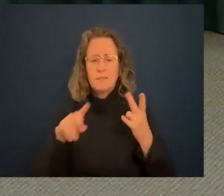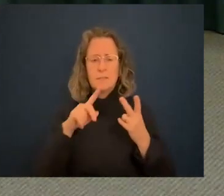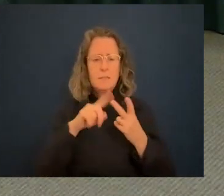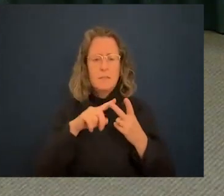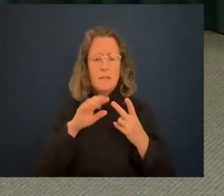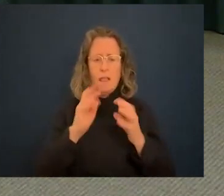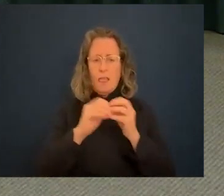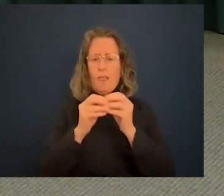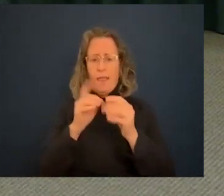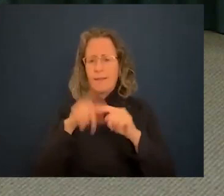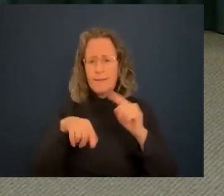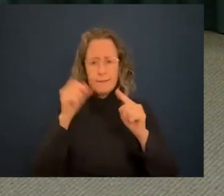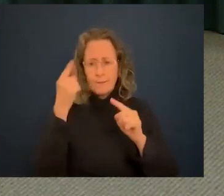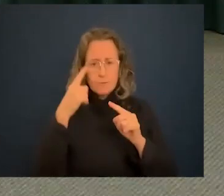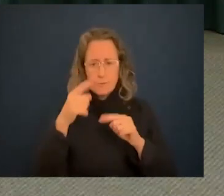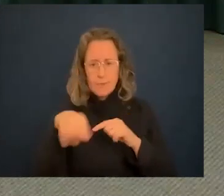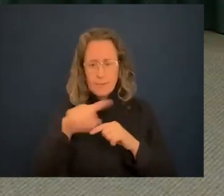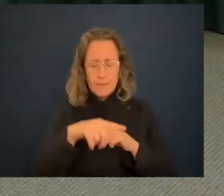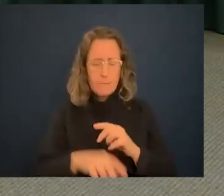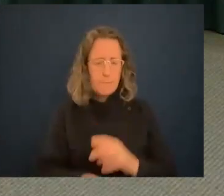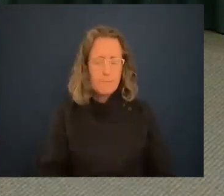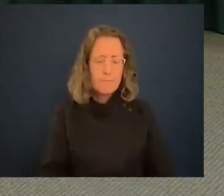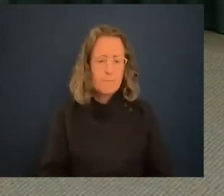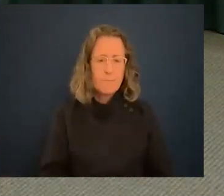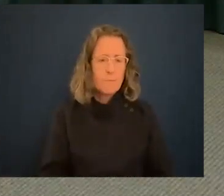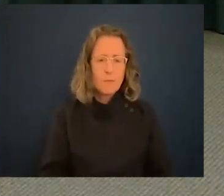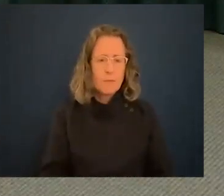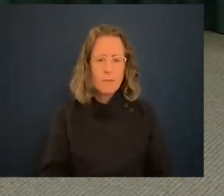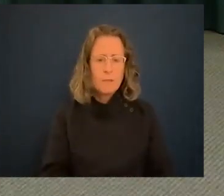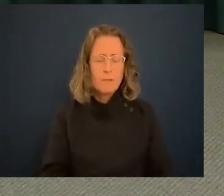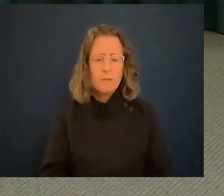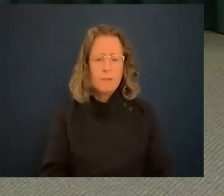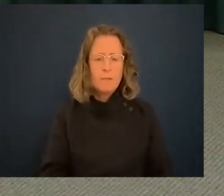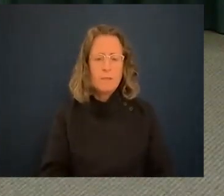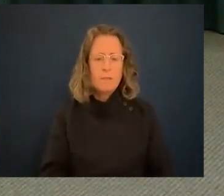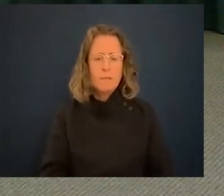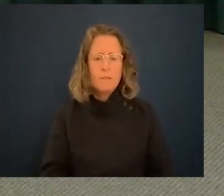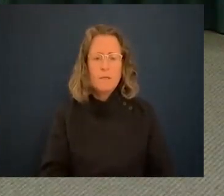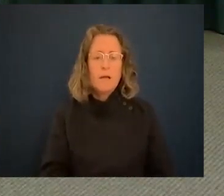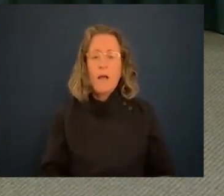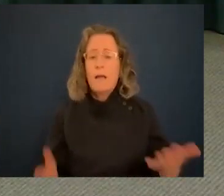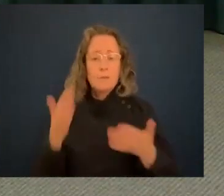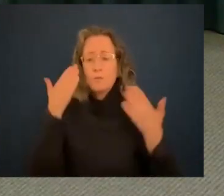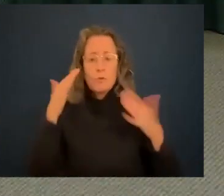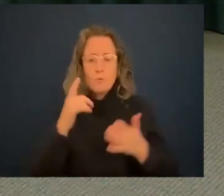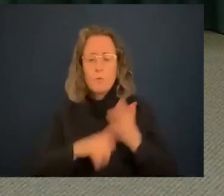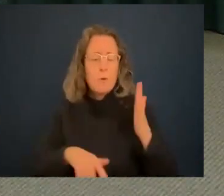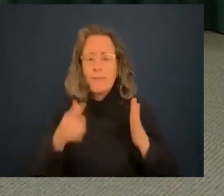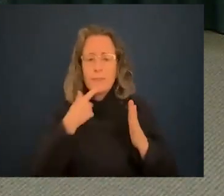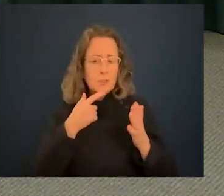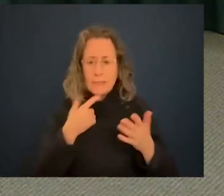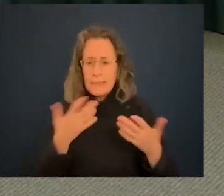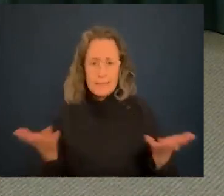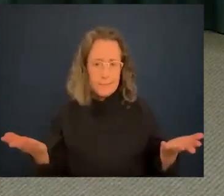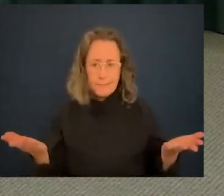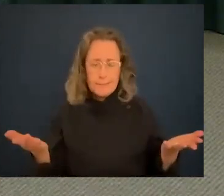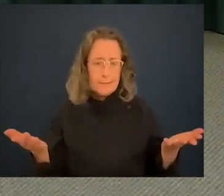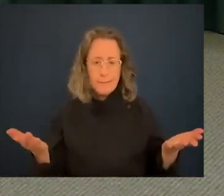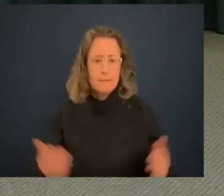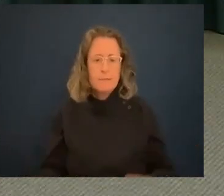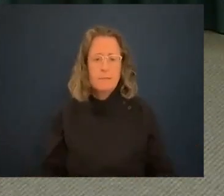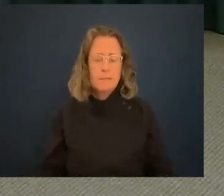no no no no no no we don't we don't run buttons okay fine let's hear it